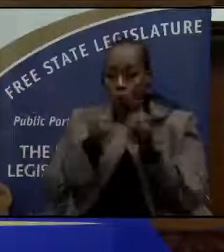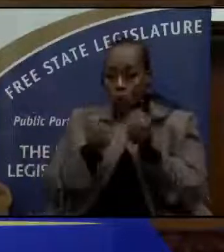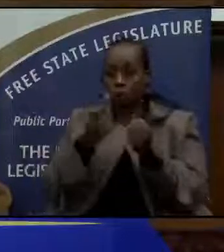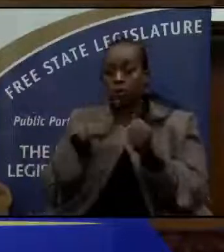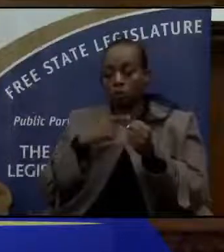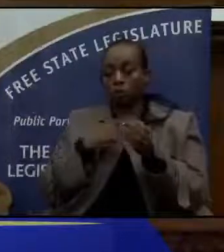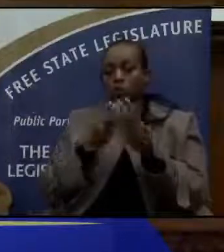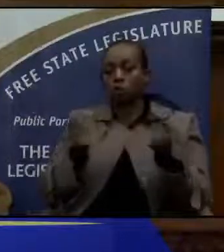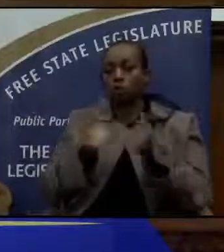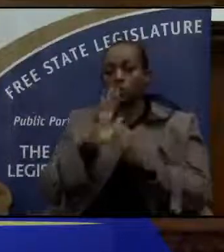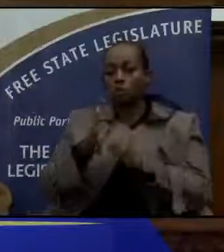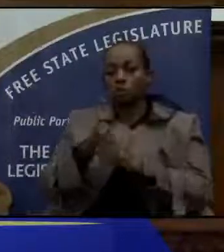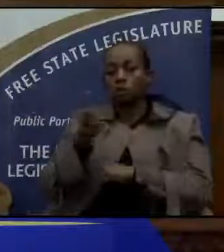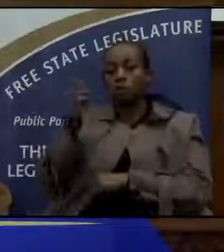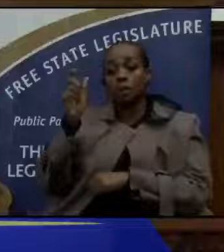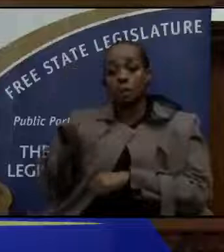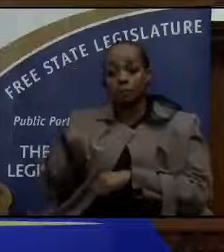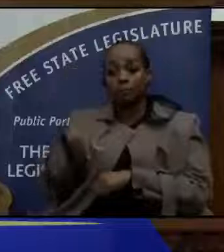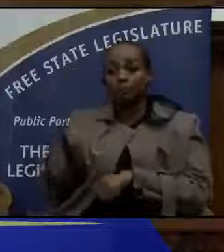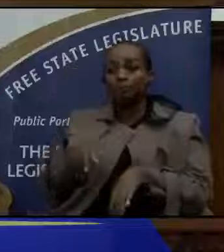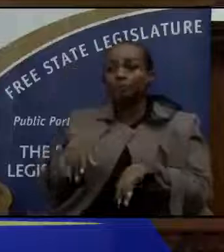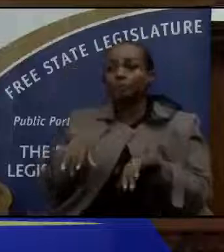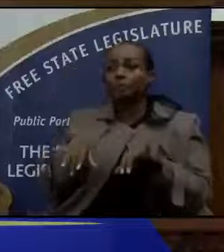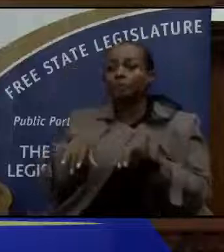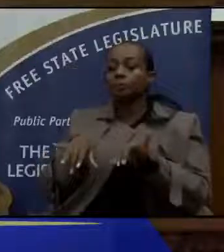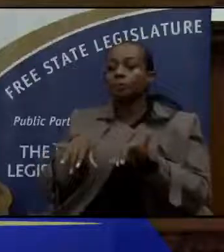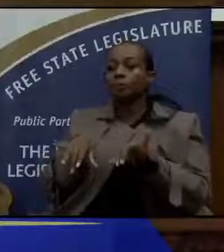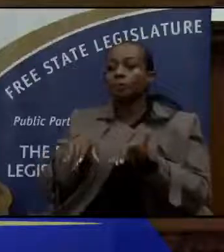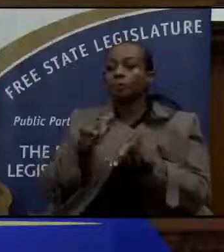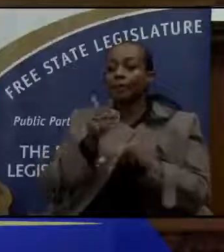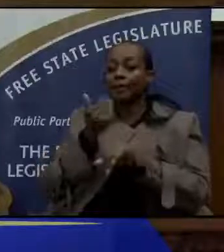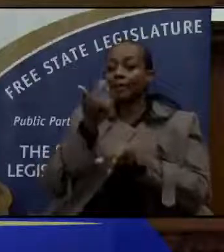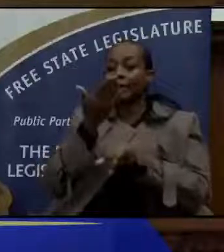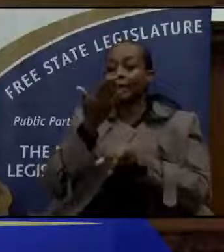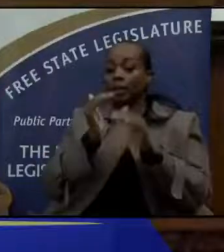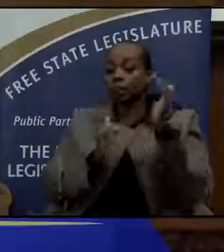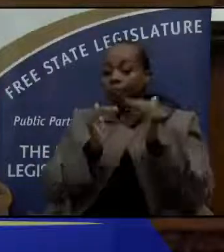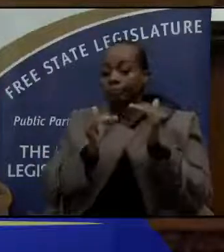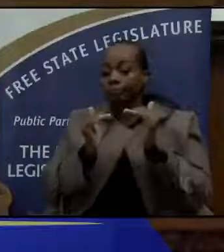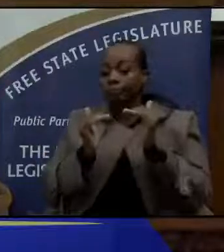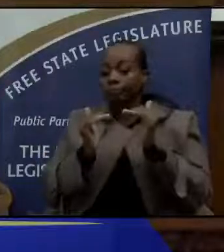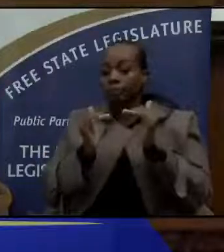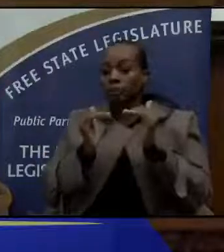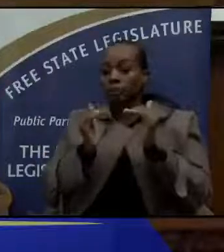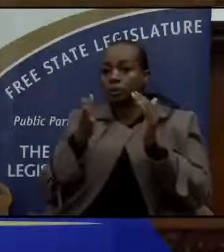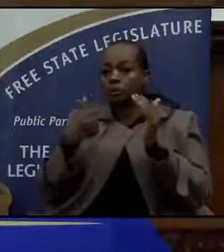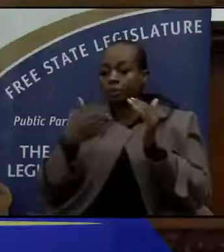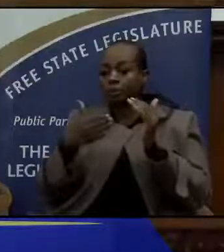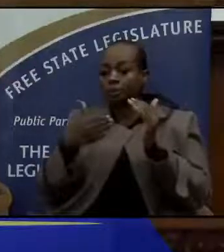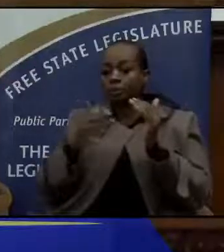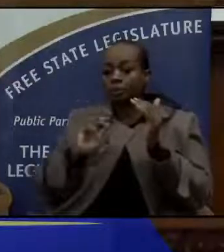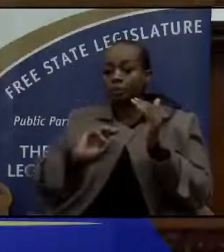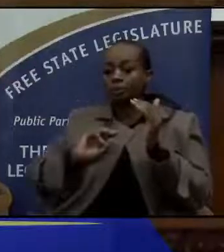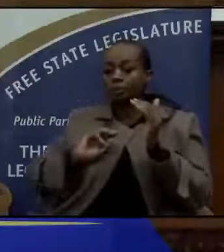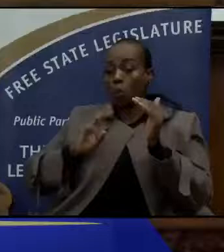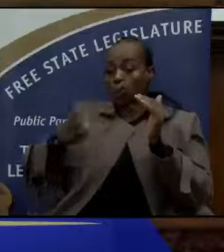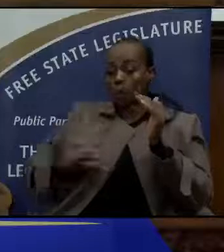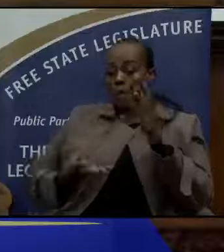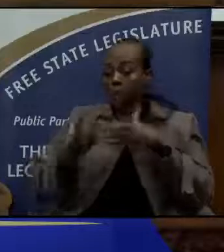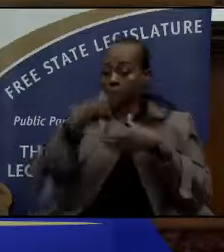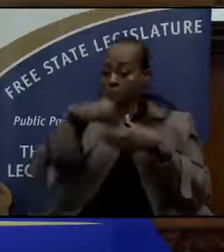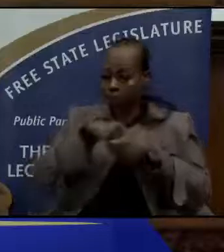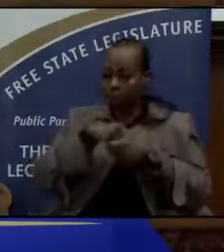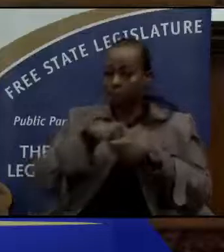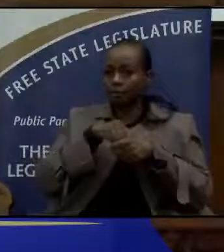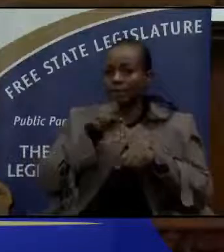something about it. Honorable Speaker, the lack of gender equality and women empowerment in our society is another factor that